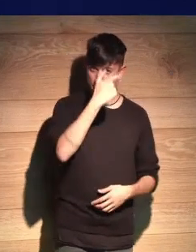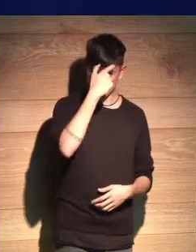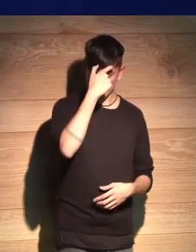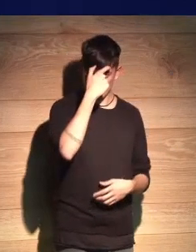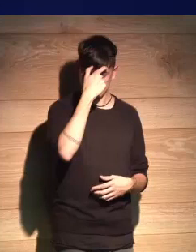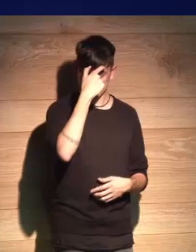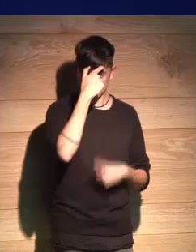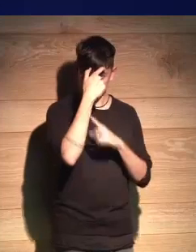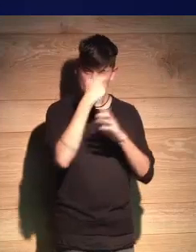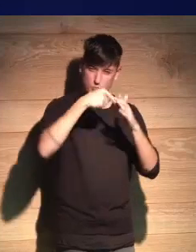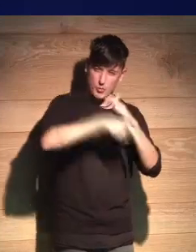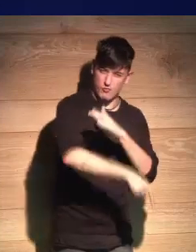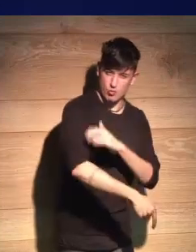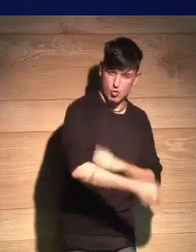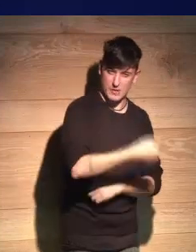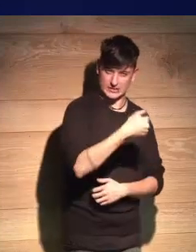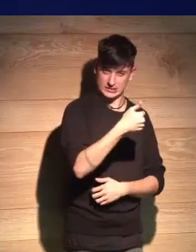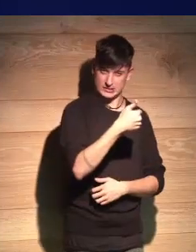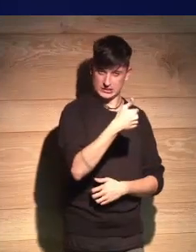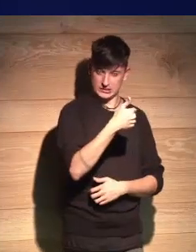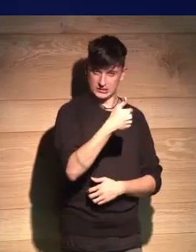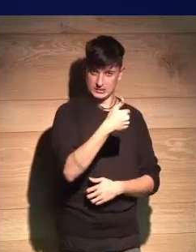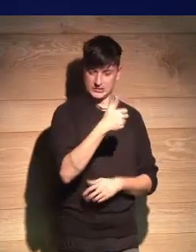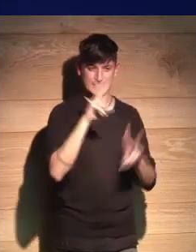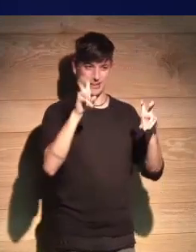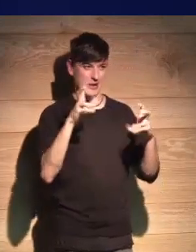because this concept goes way beyond